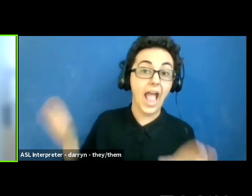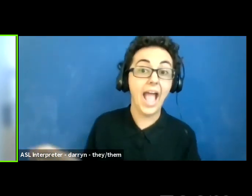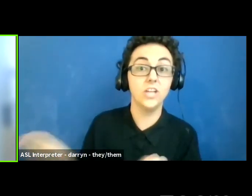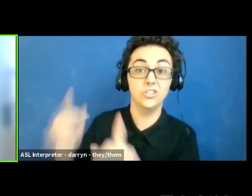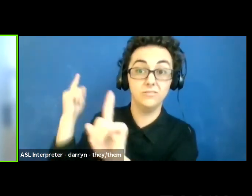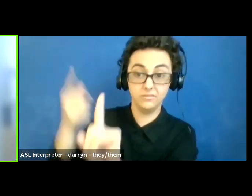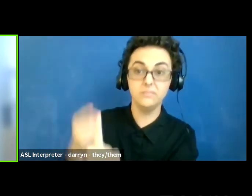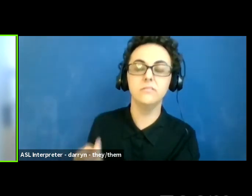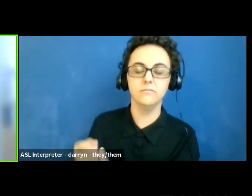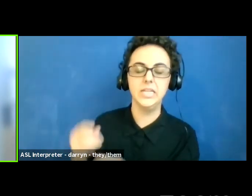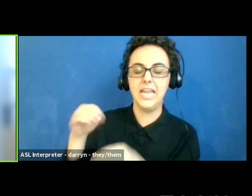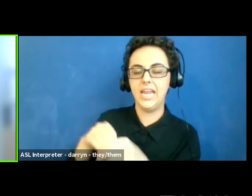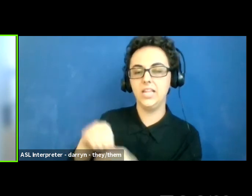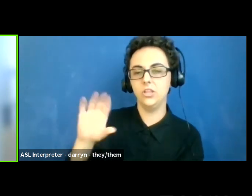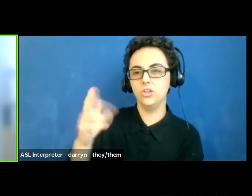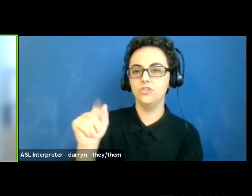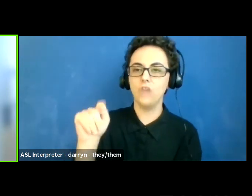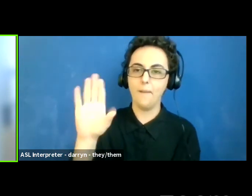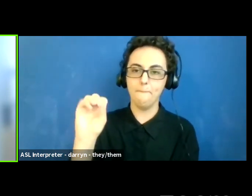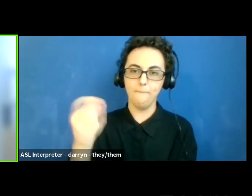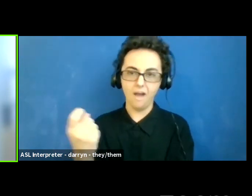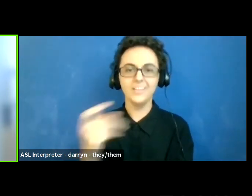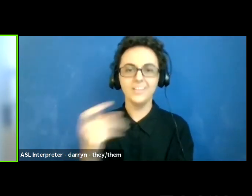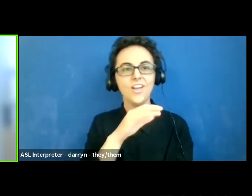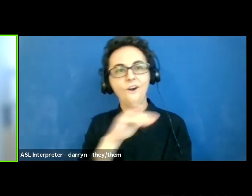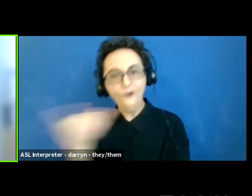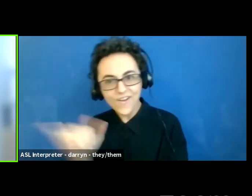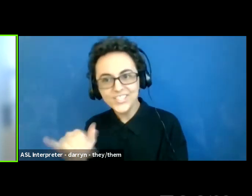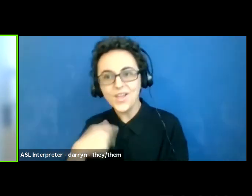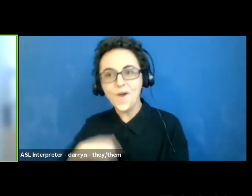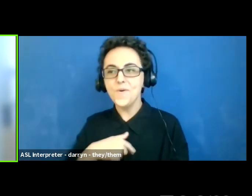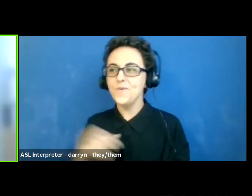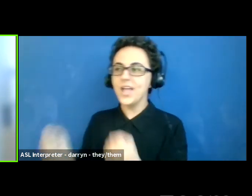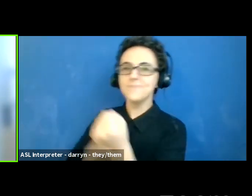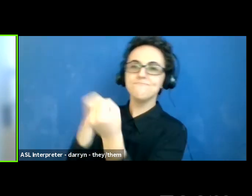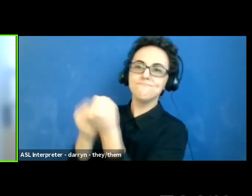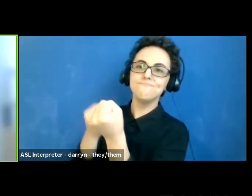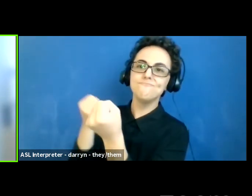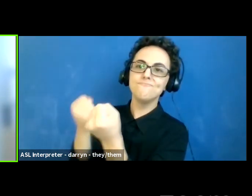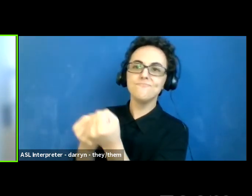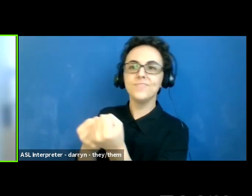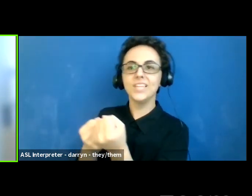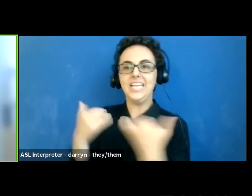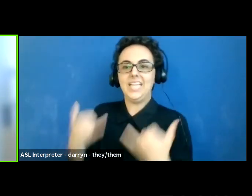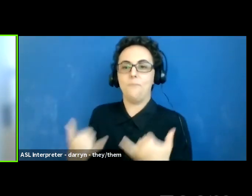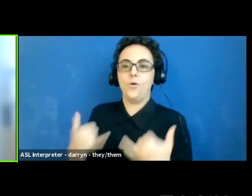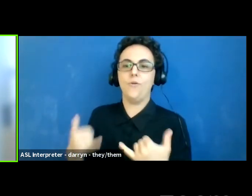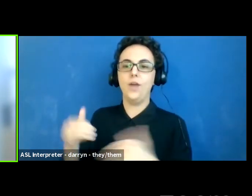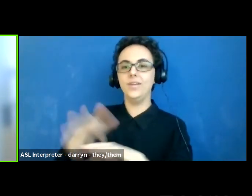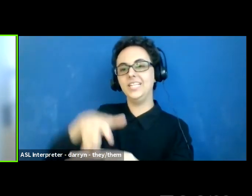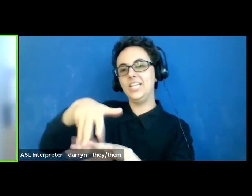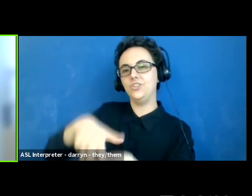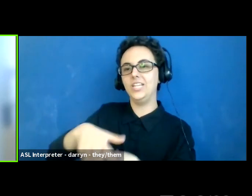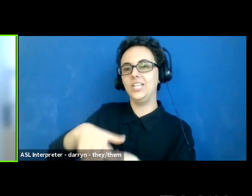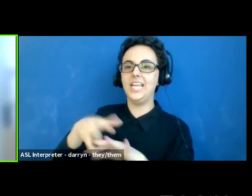vibrant expanse of contemporary Native theater. And so with that in mind, I'd like to introduce Emily Price.